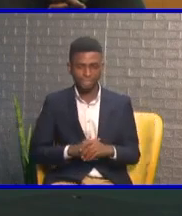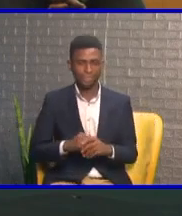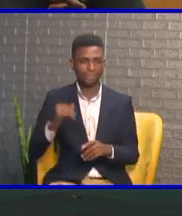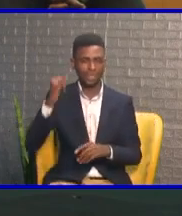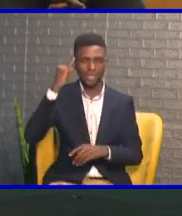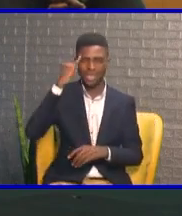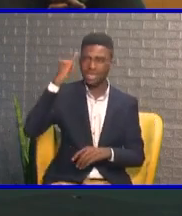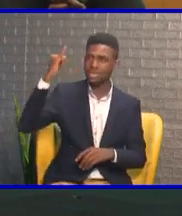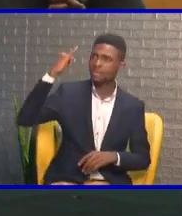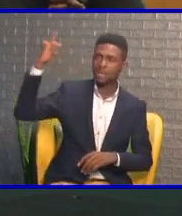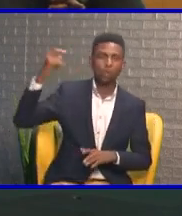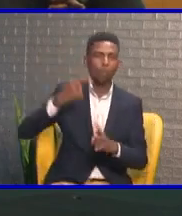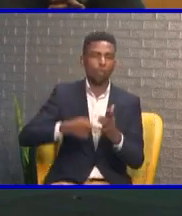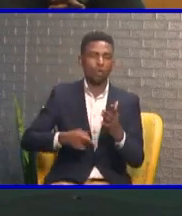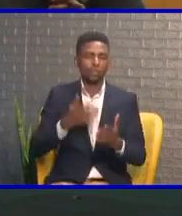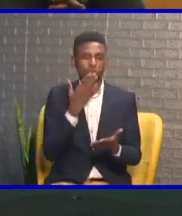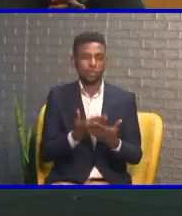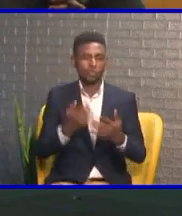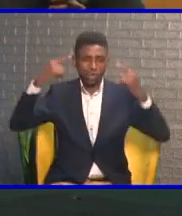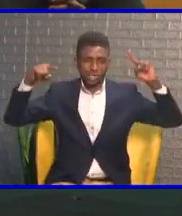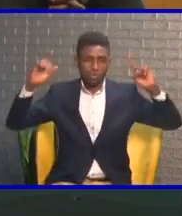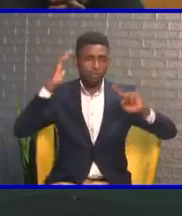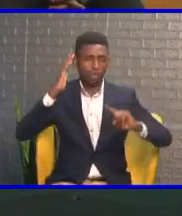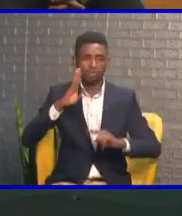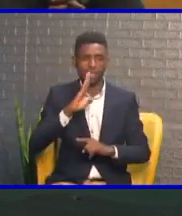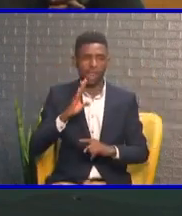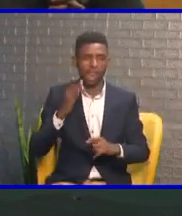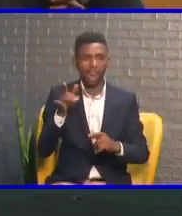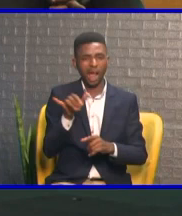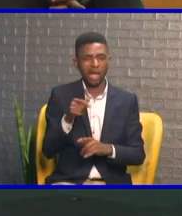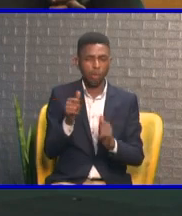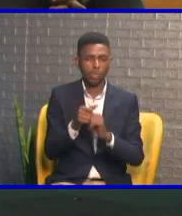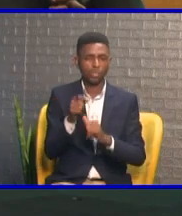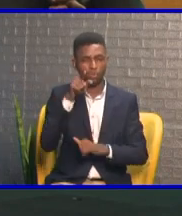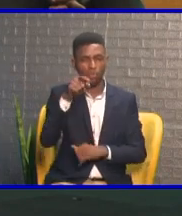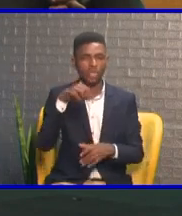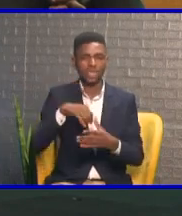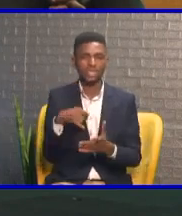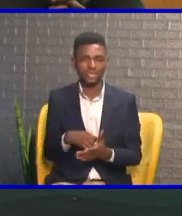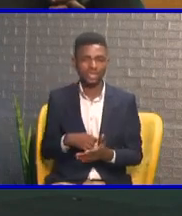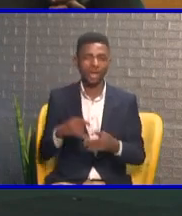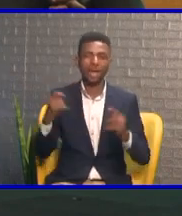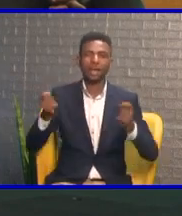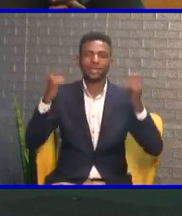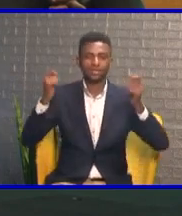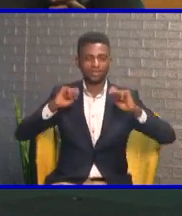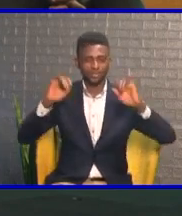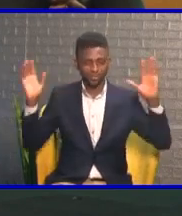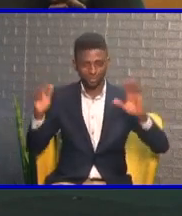Imagine what good success will look like with you in it. Hallelujah.